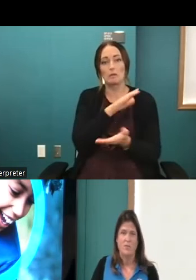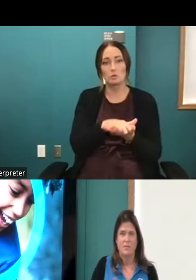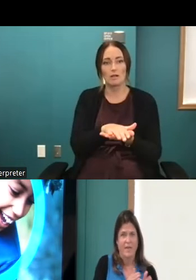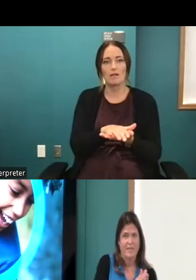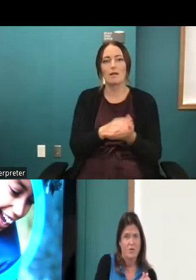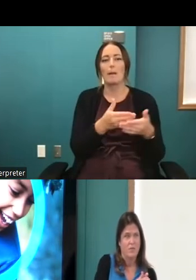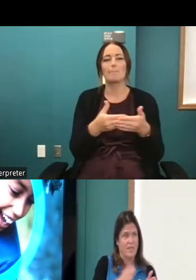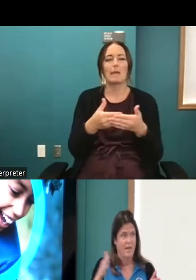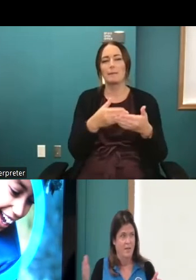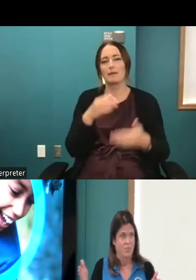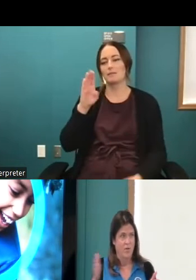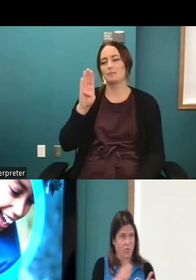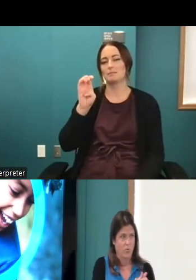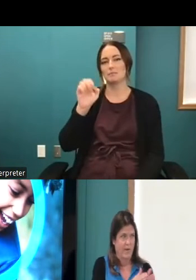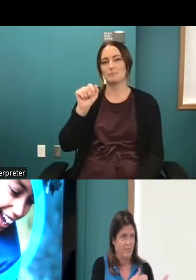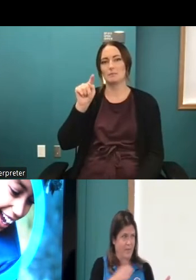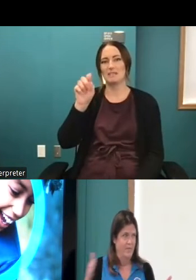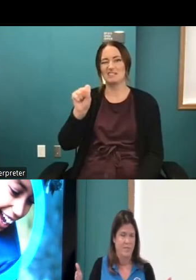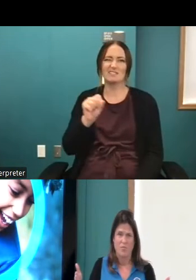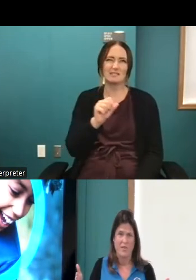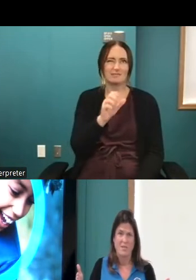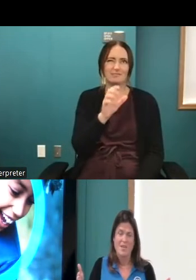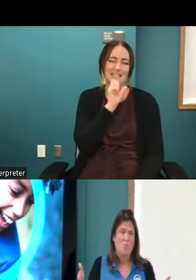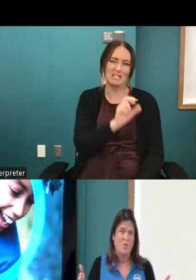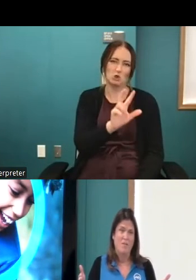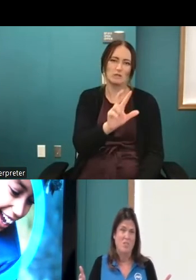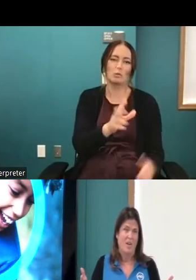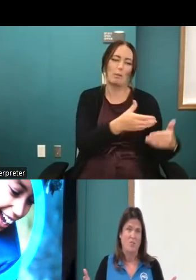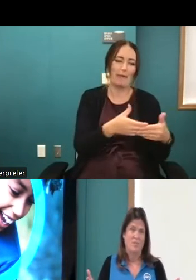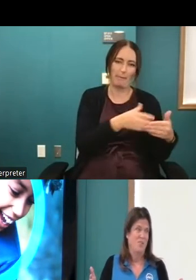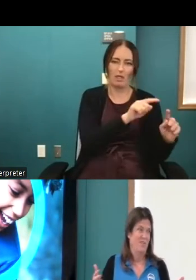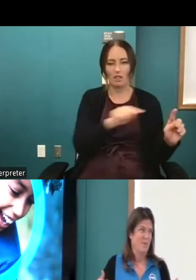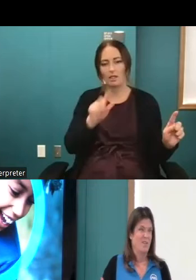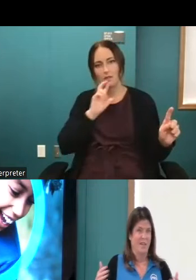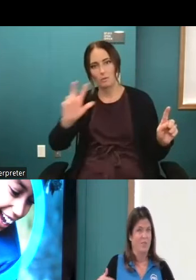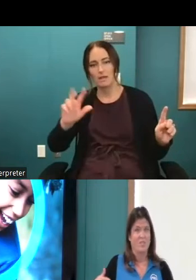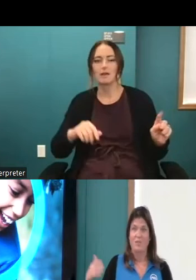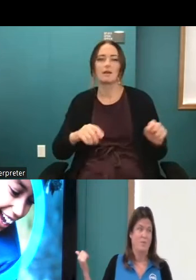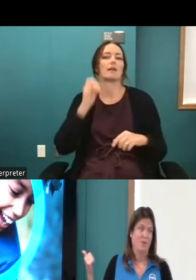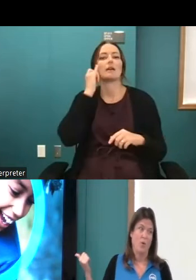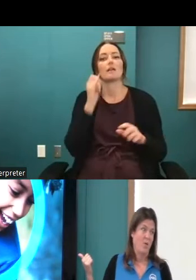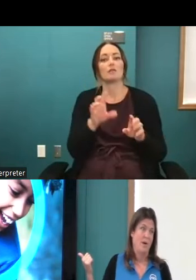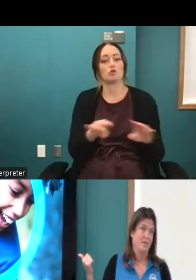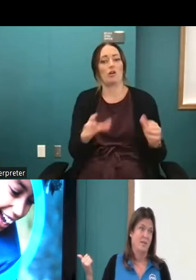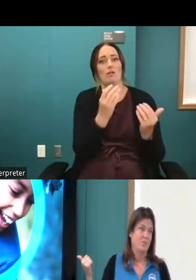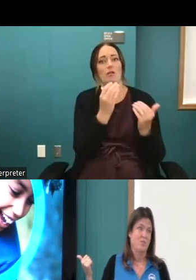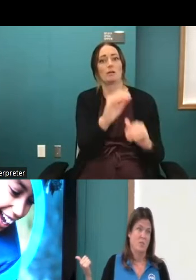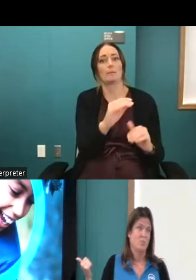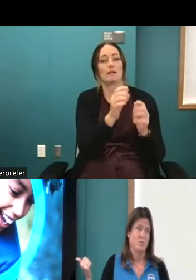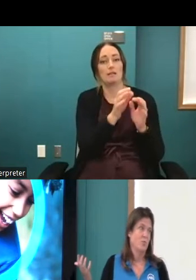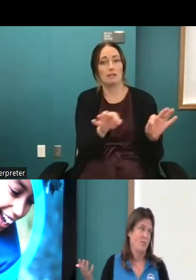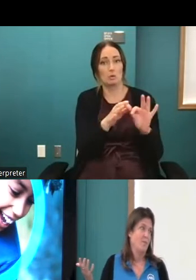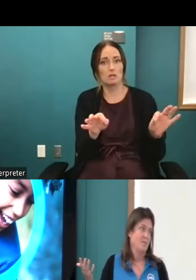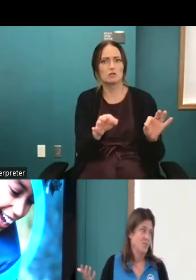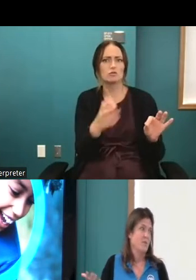Beats, even though it's kind of geared to that 3-year-old range, babies to 3s, when you have a child who has very limited language, it would be a great one to introduce to